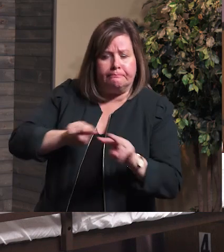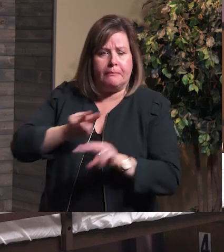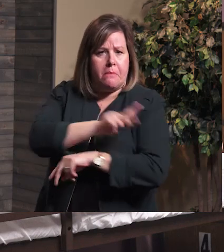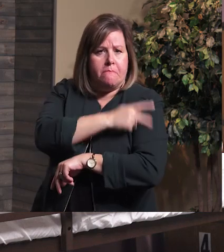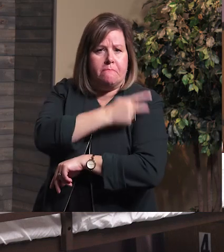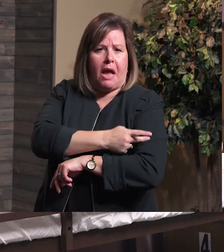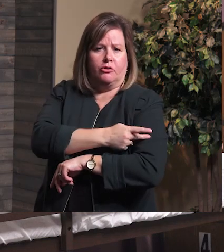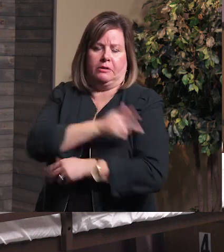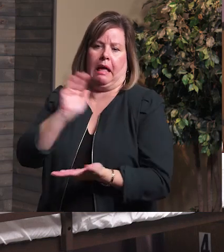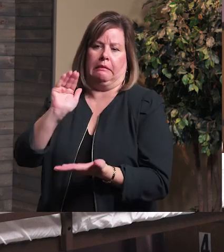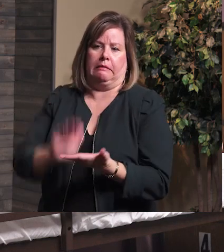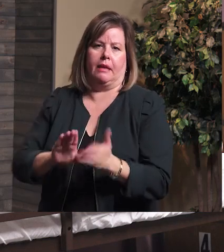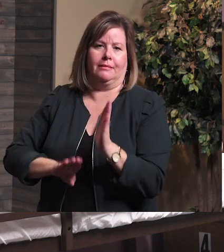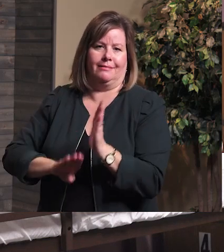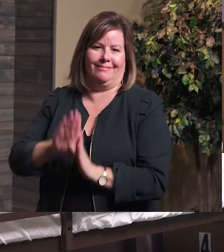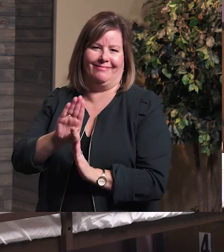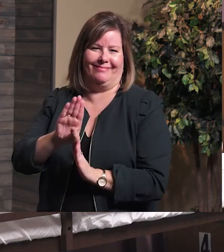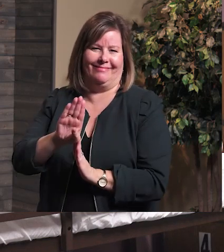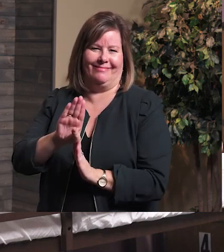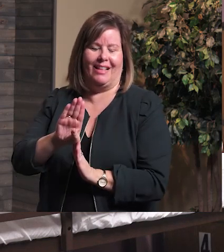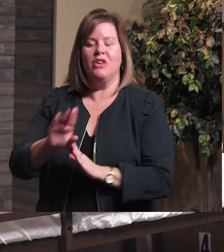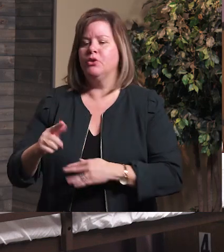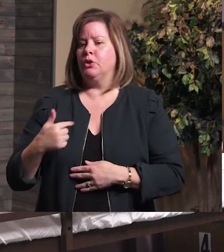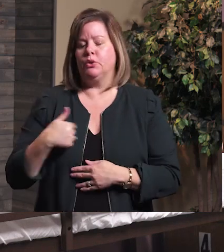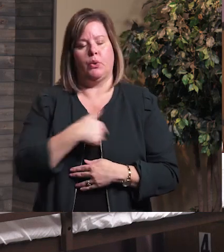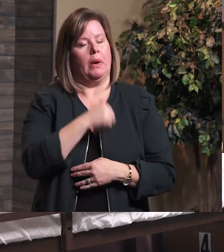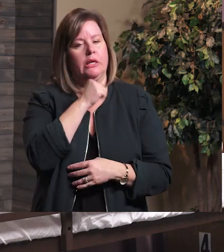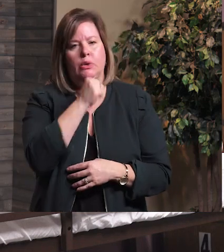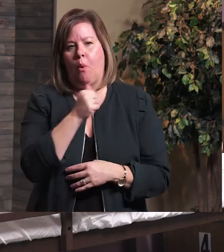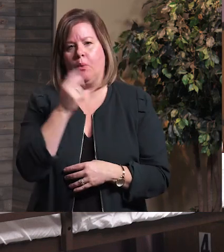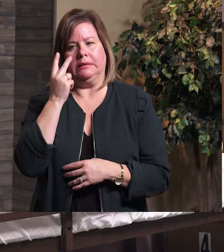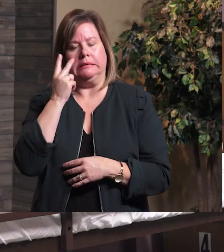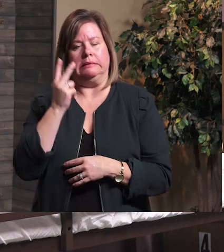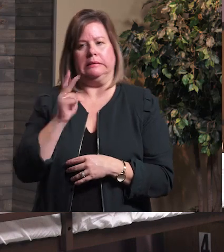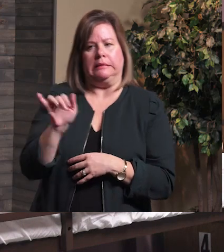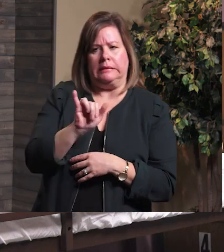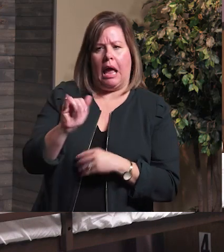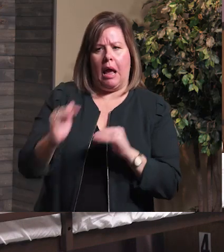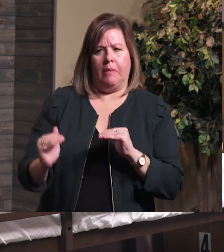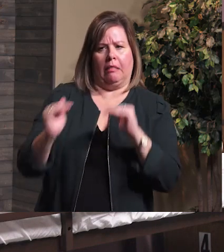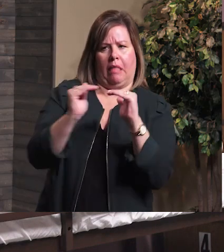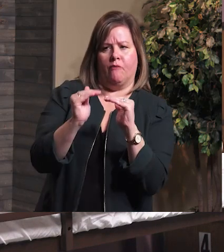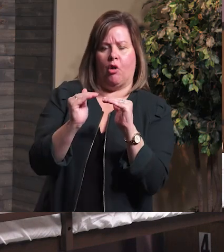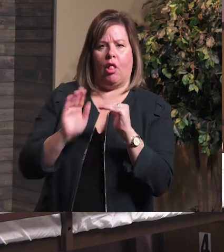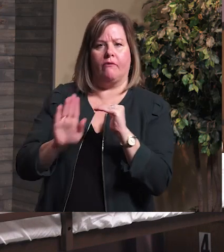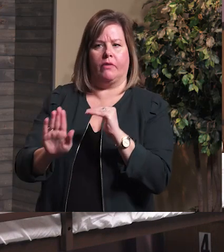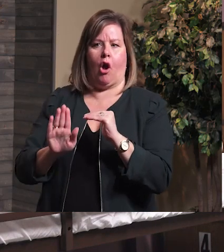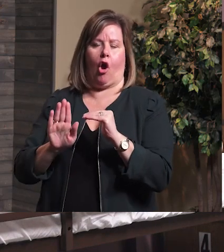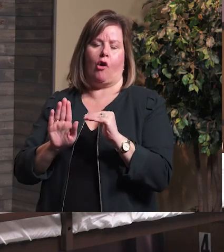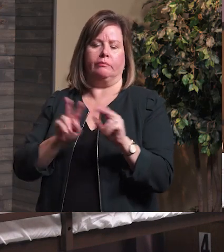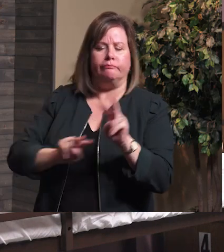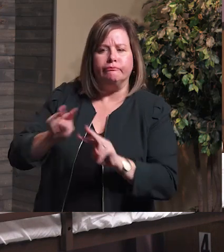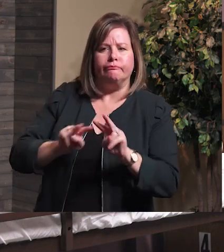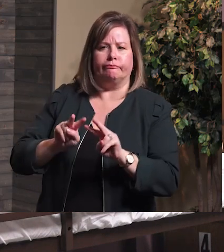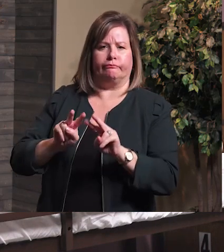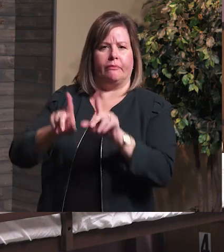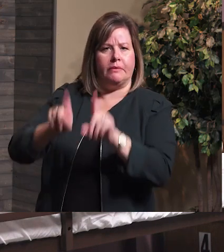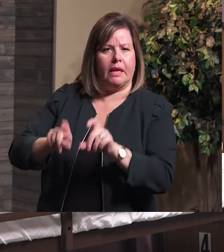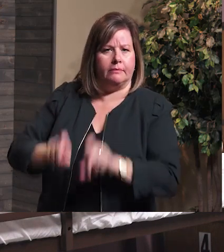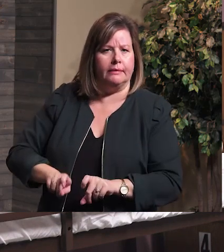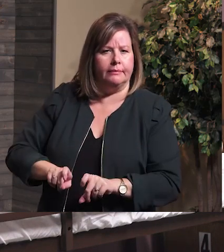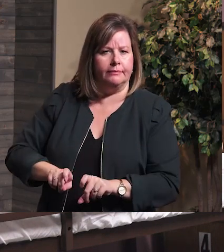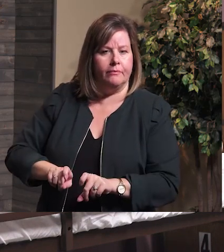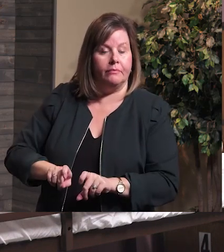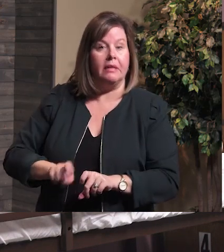developed than ours are, and so we're not seeing the same level of monitoring. But rest assured, this is